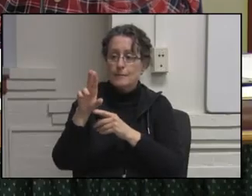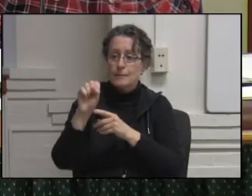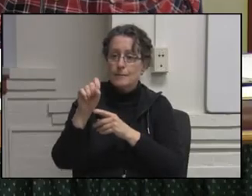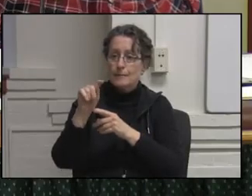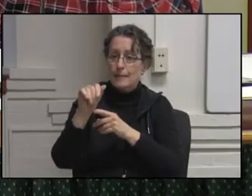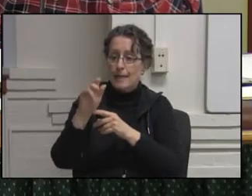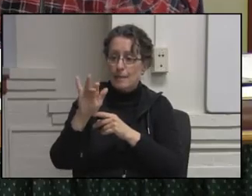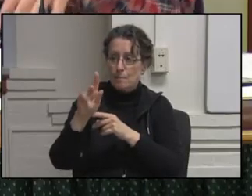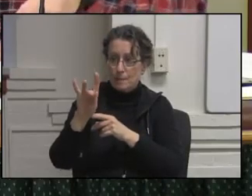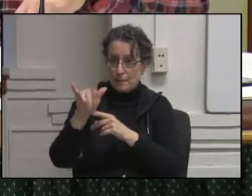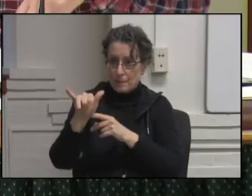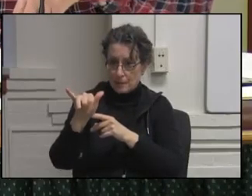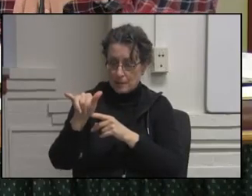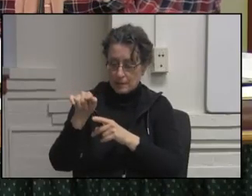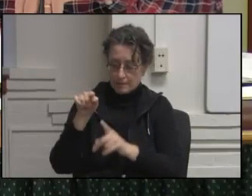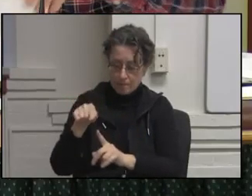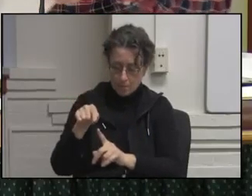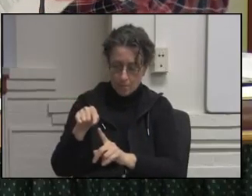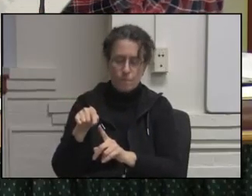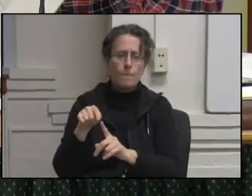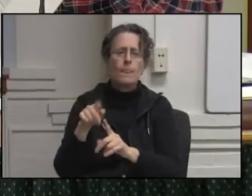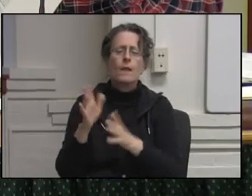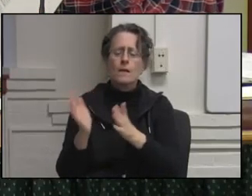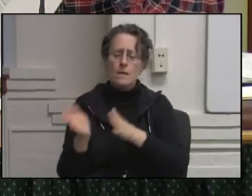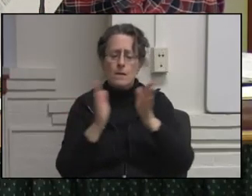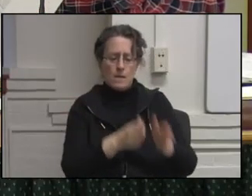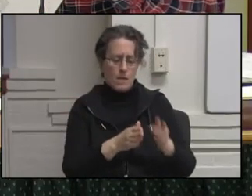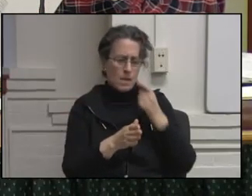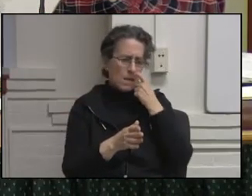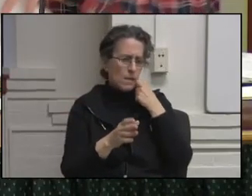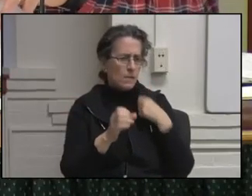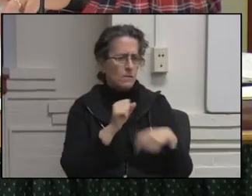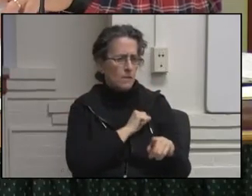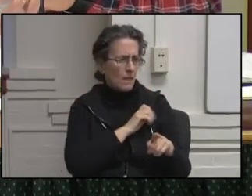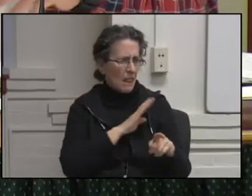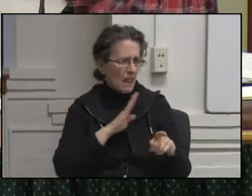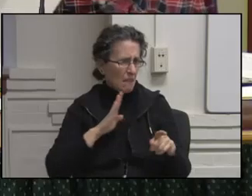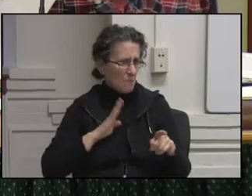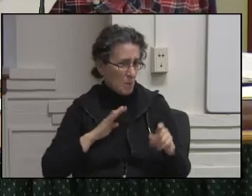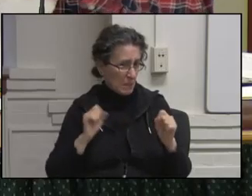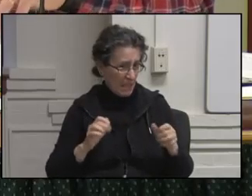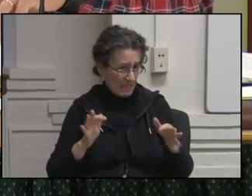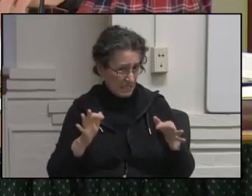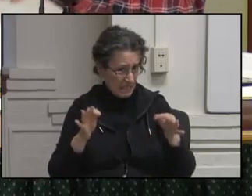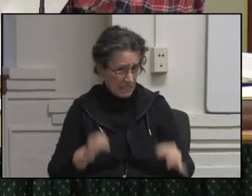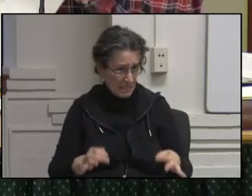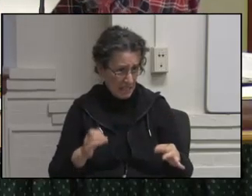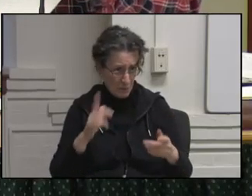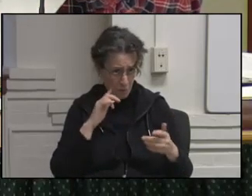Thanks. At the select board's discretion?